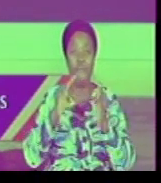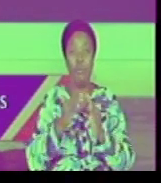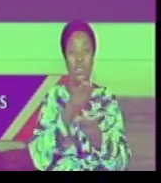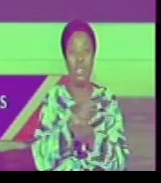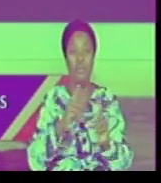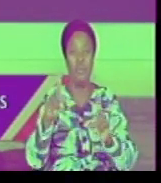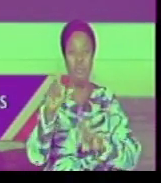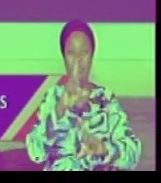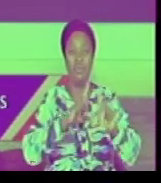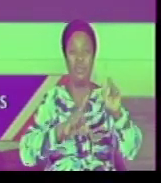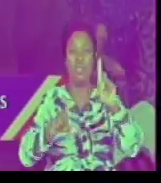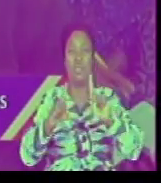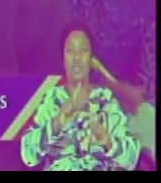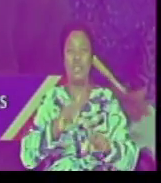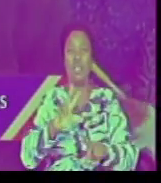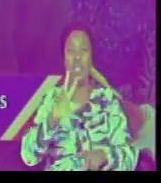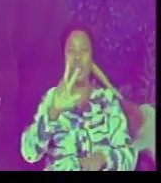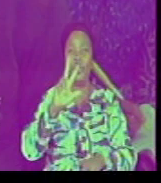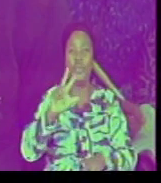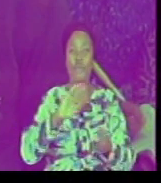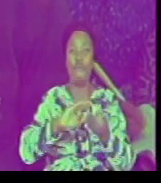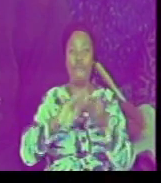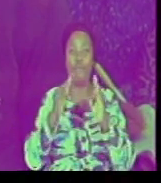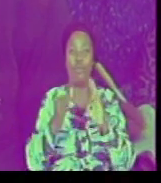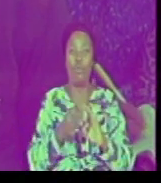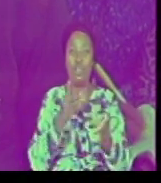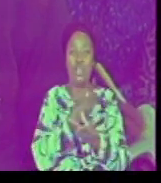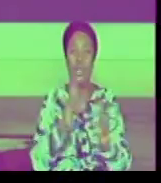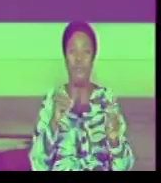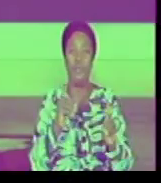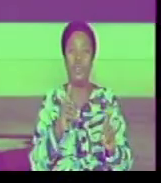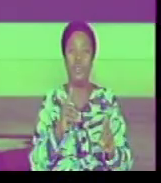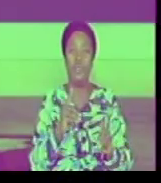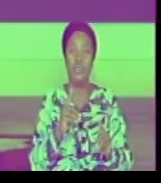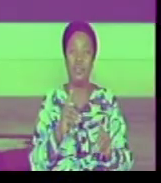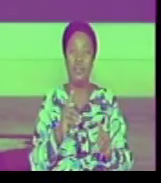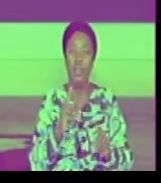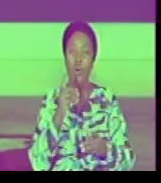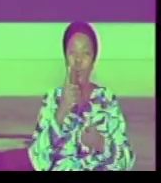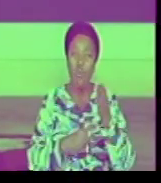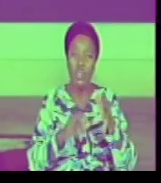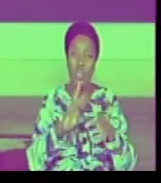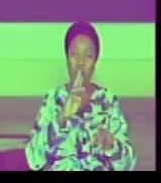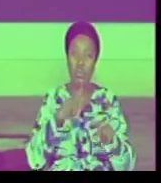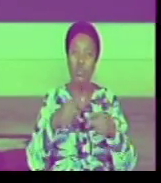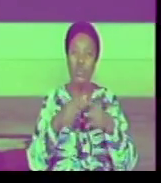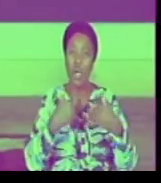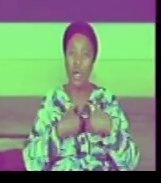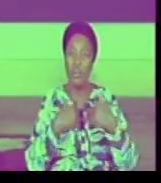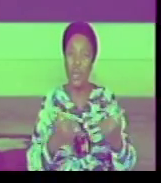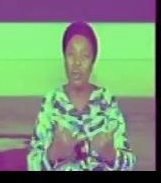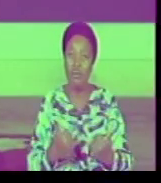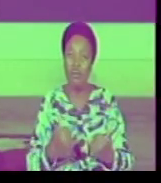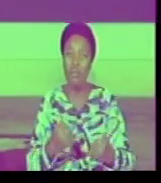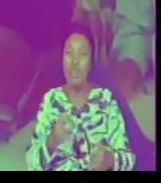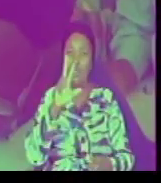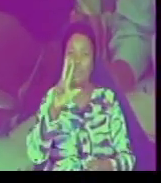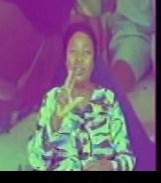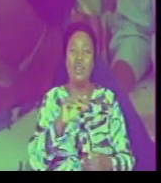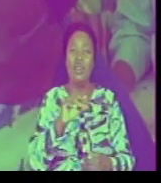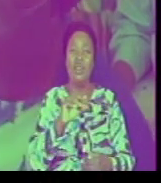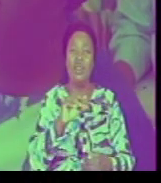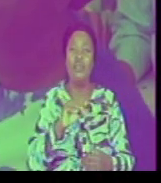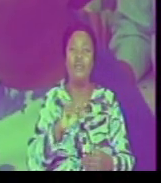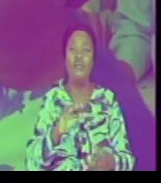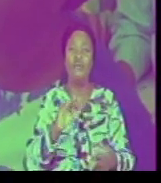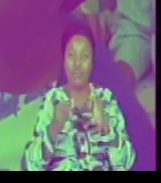threefold deliverance. What are you going to have? I say, what are you going to